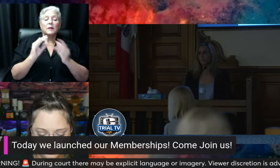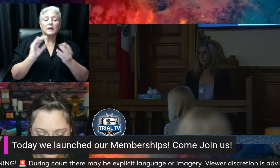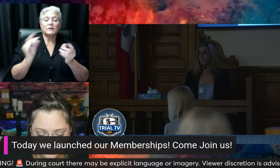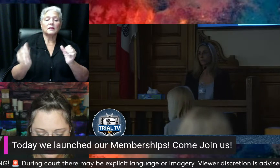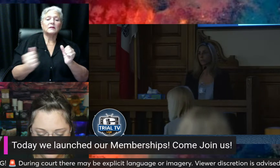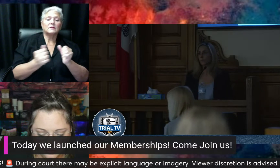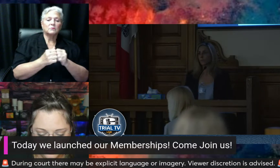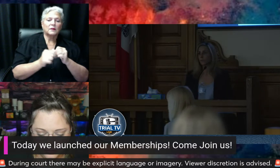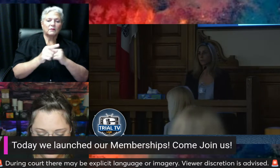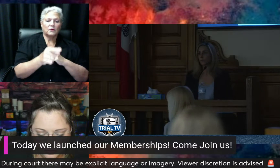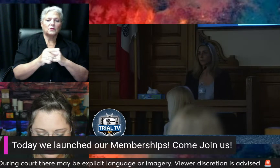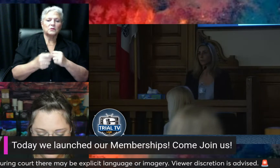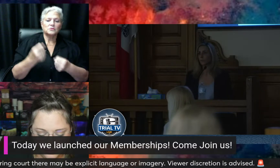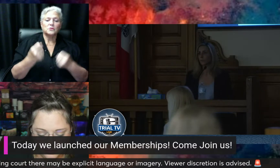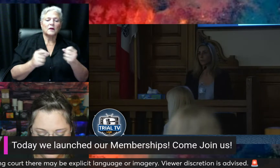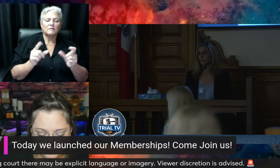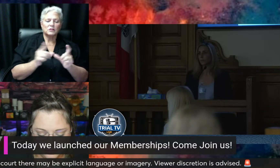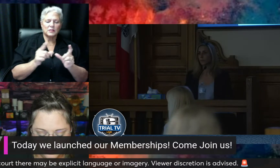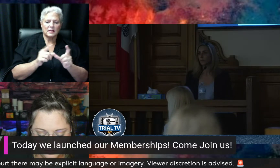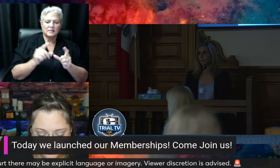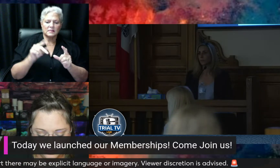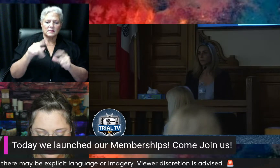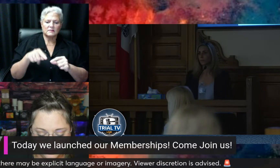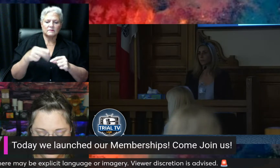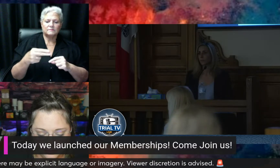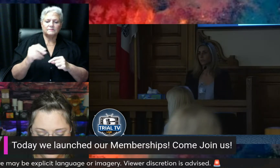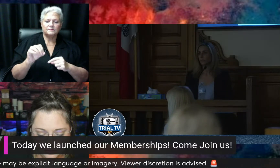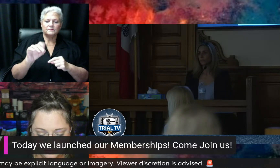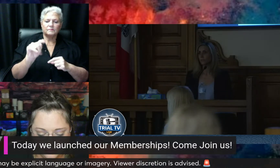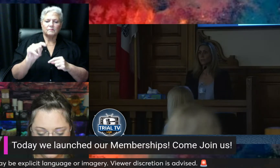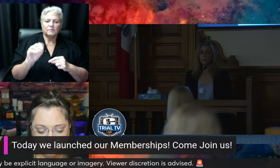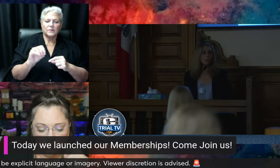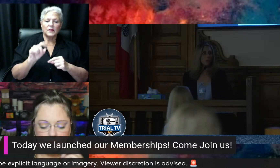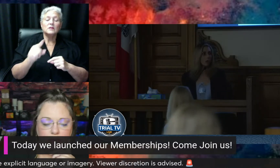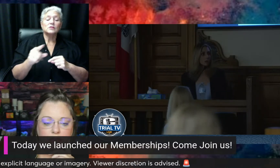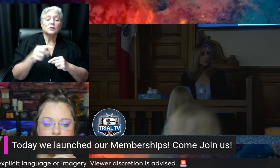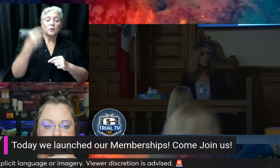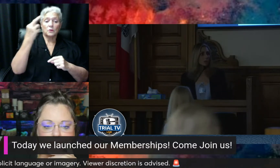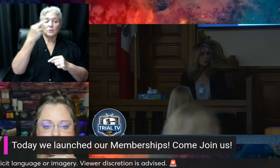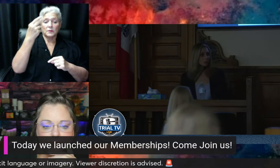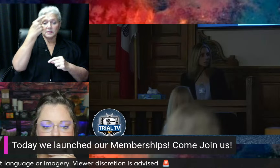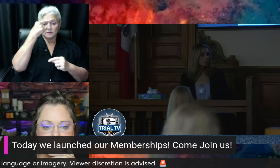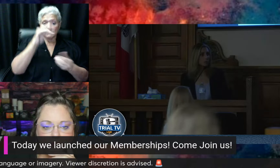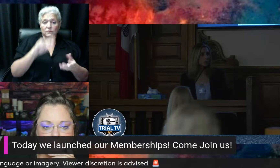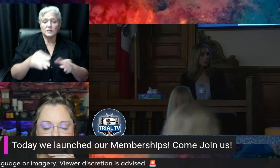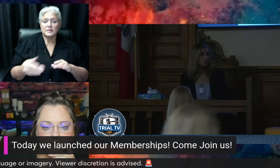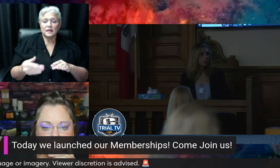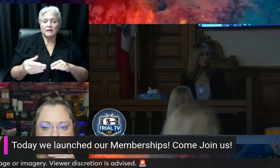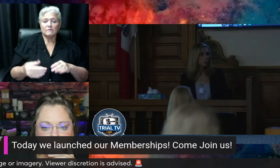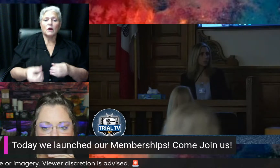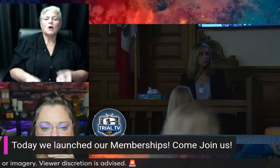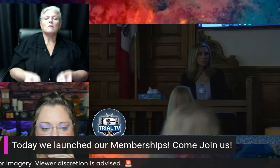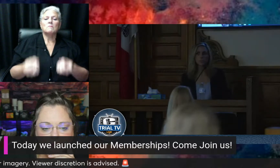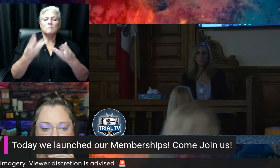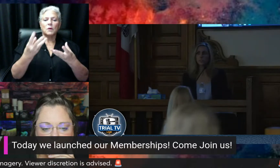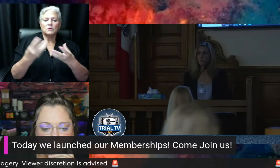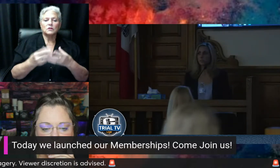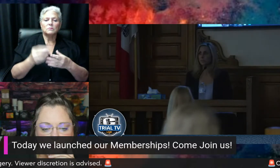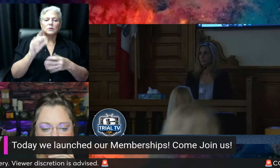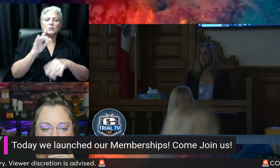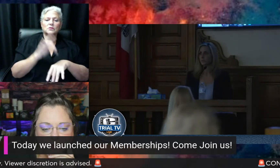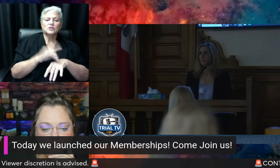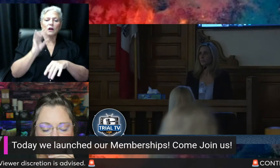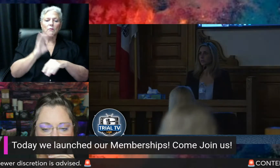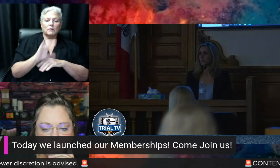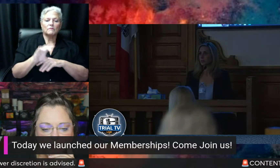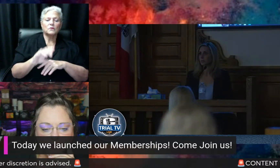autopsy. So once again, your cause of death was? The cause of death was multiple sharp force